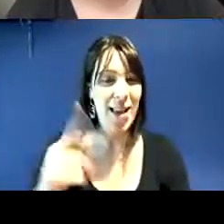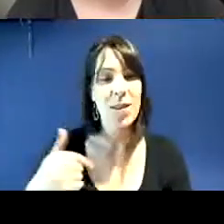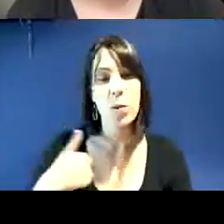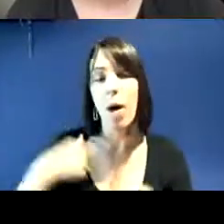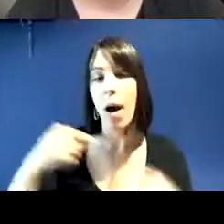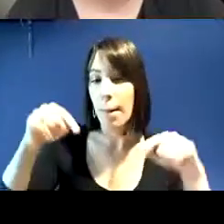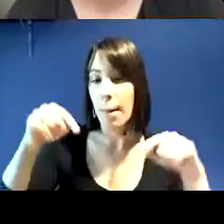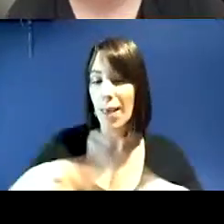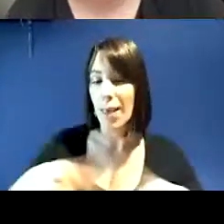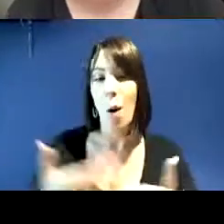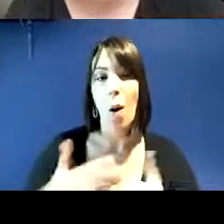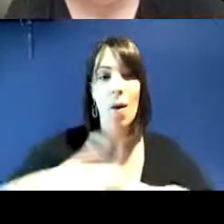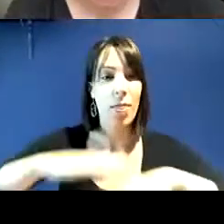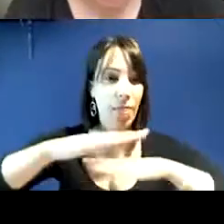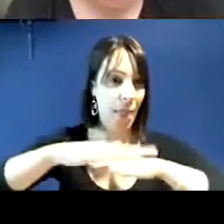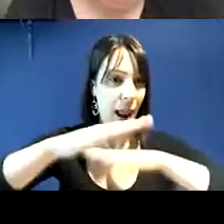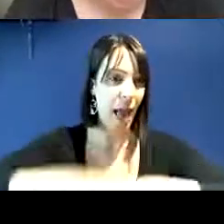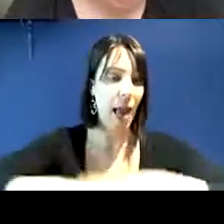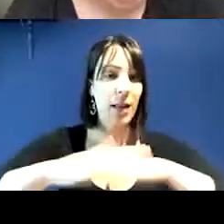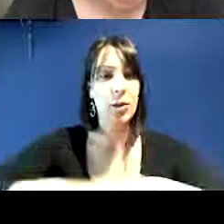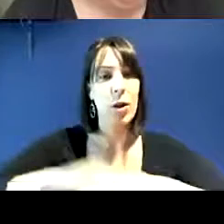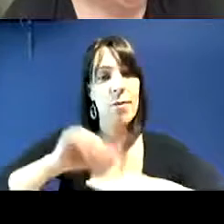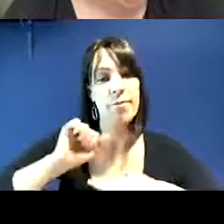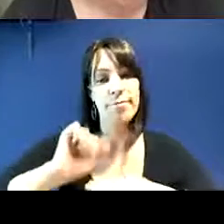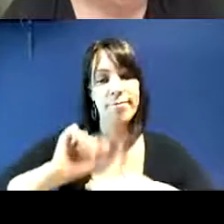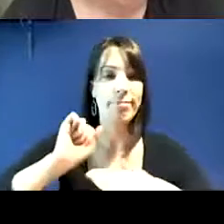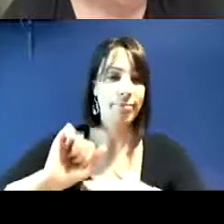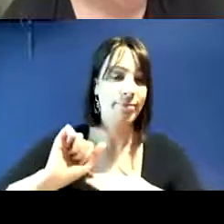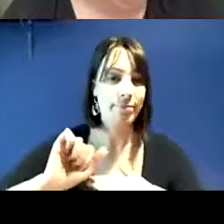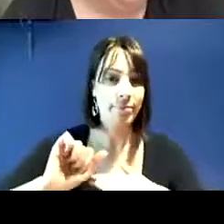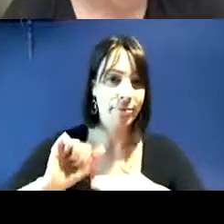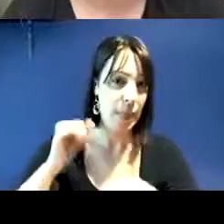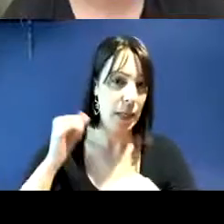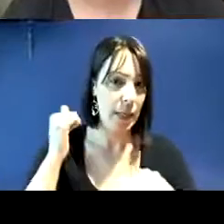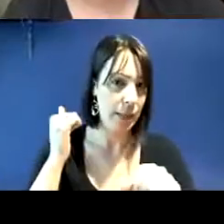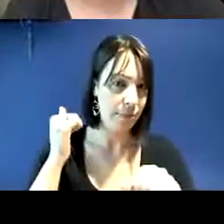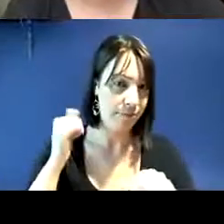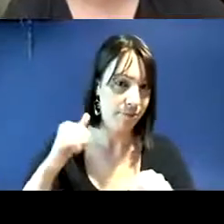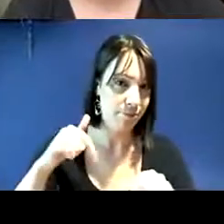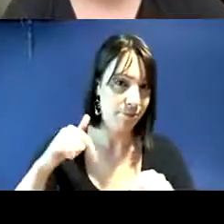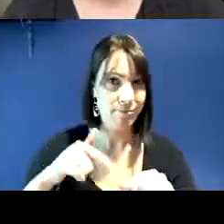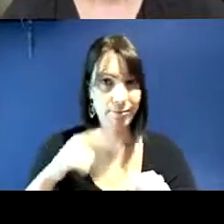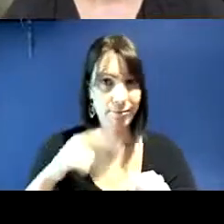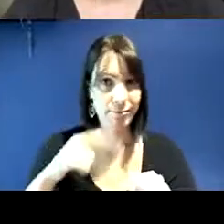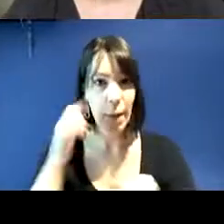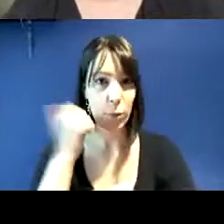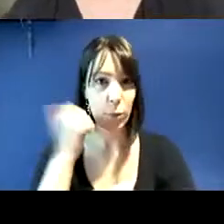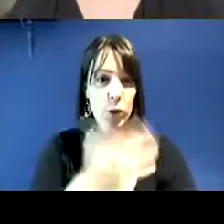the Gumbaginia people in northern New South Wales. And I pay my respects to